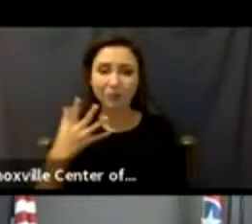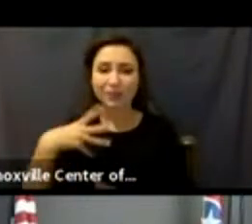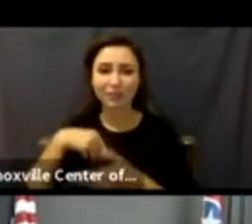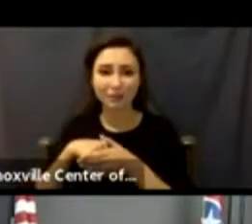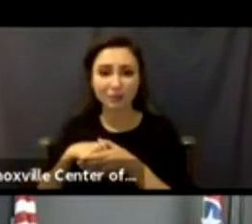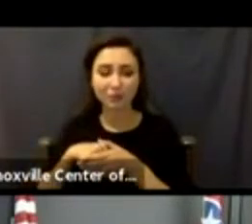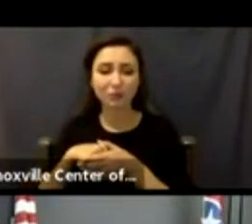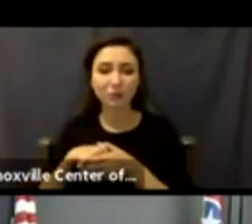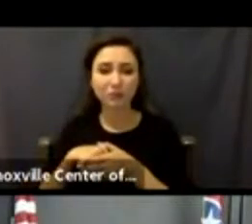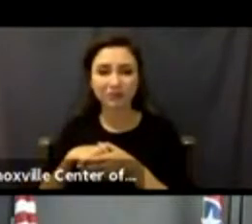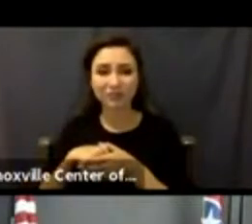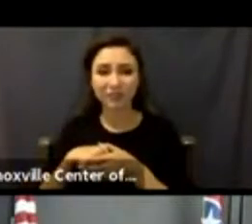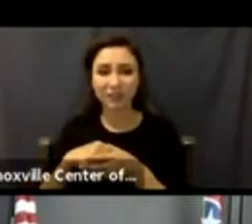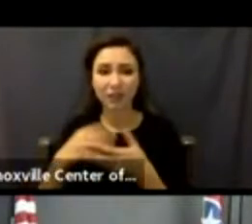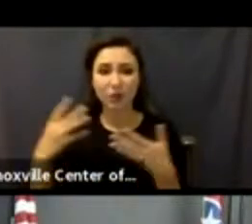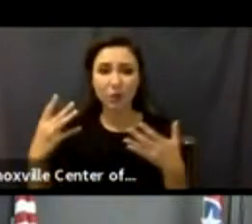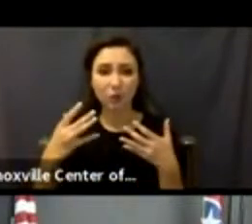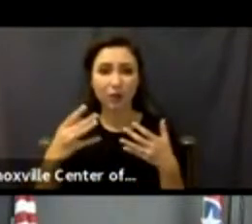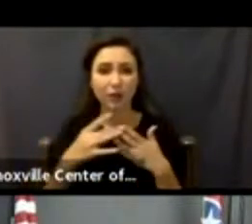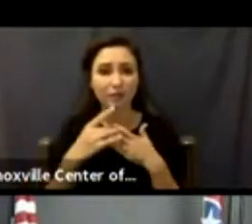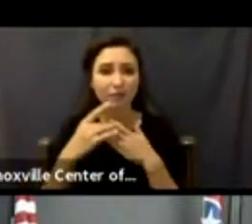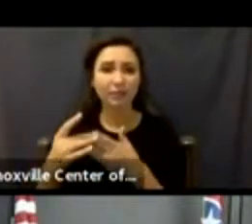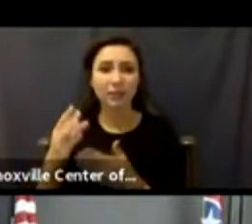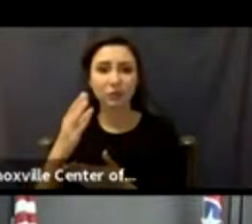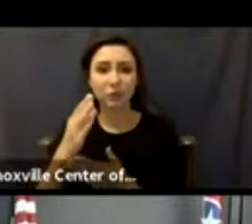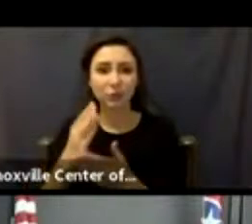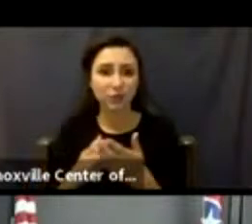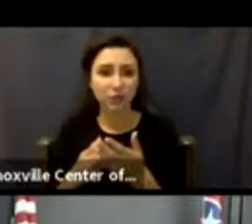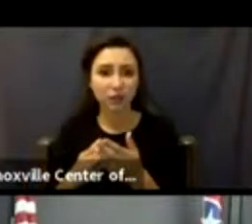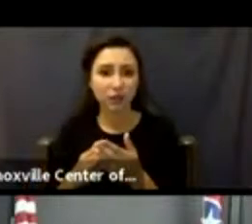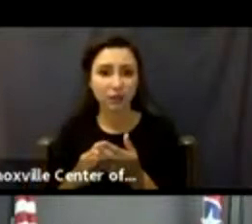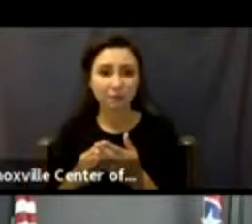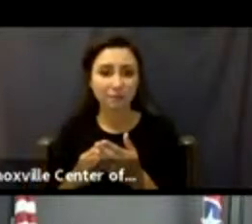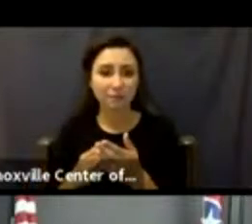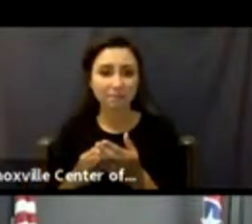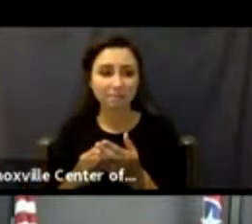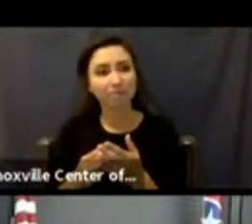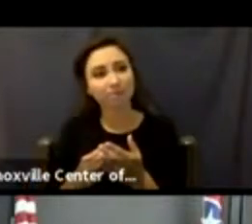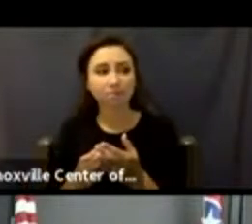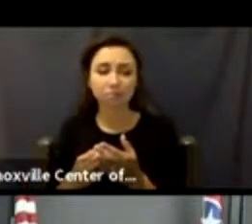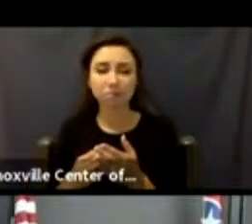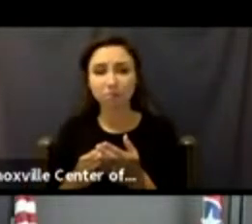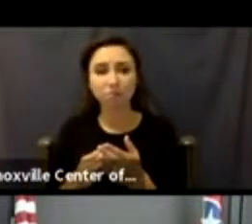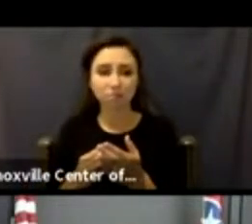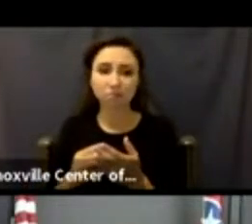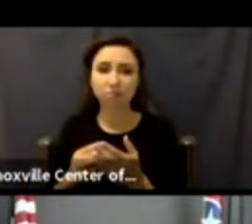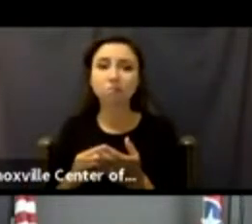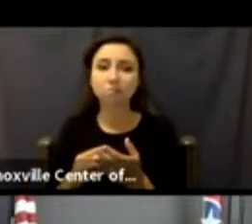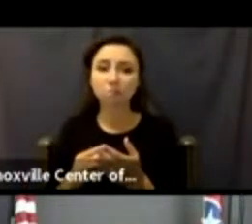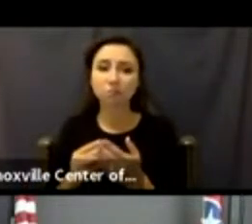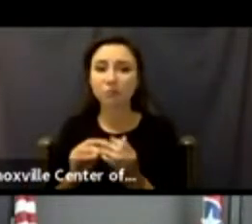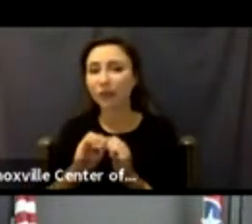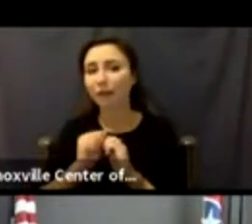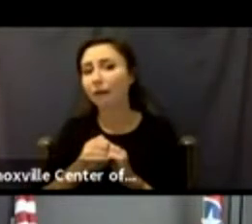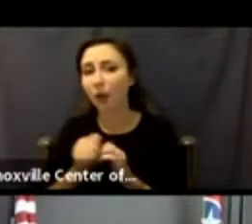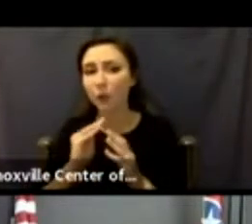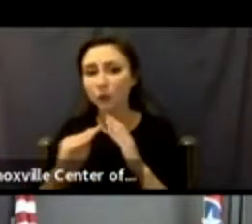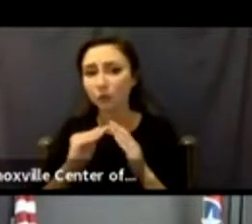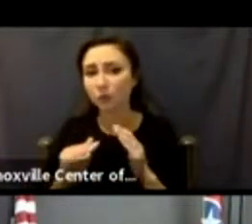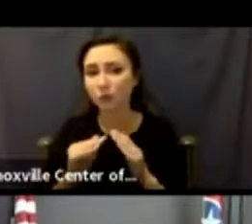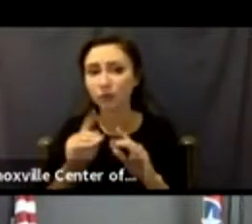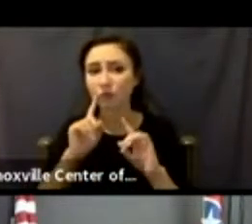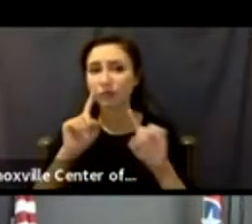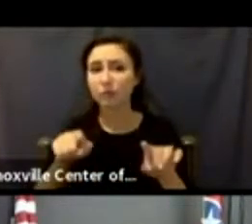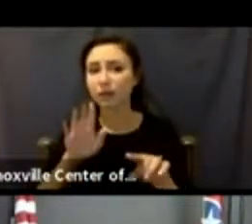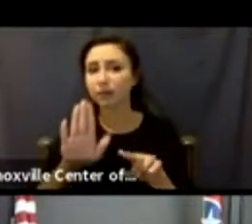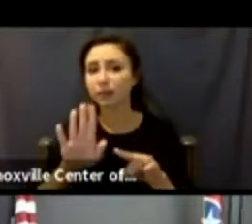what has led to some degree of the community and you know how the community reacts to that and their